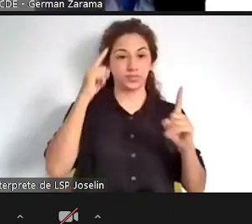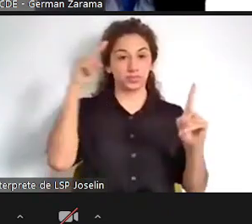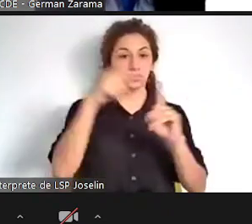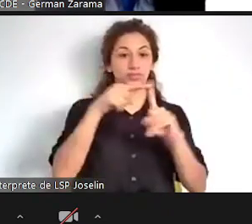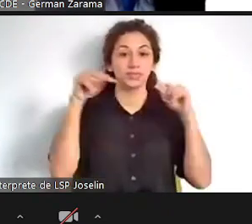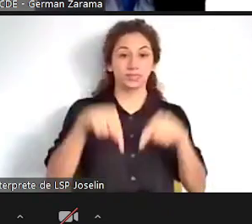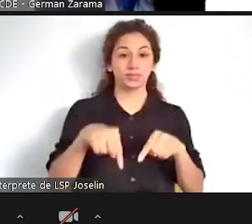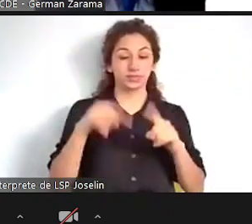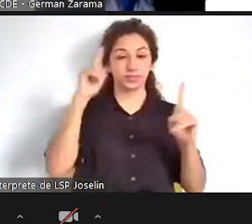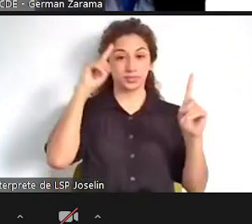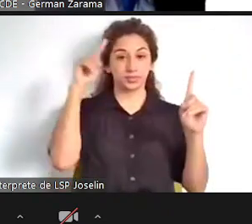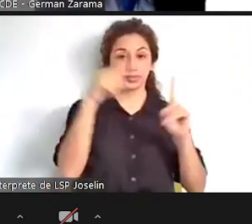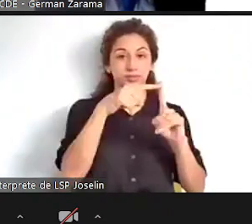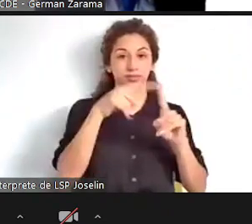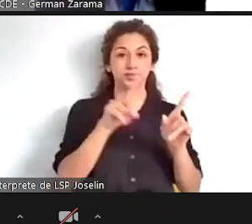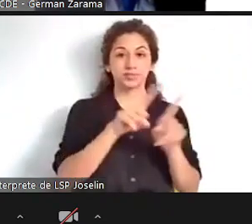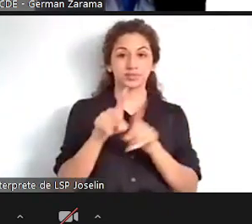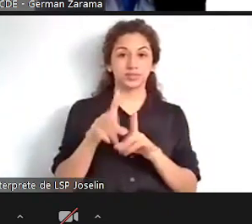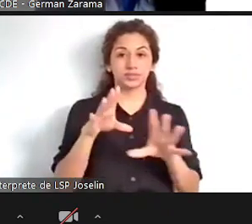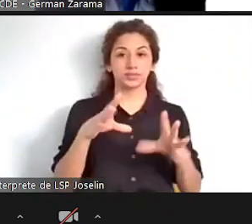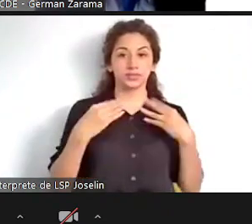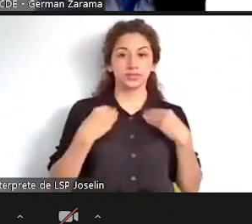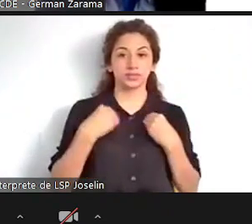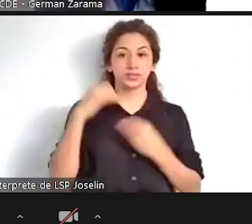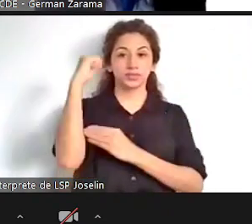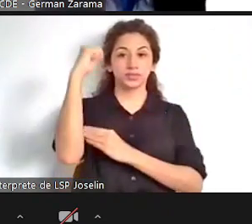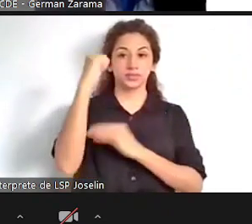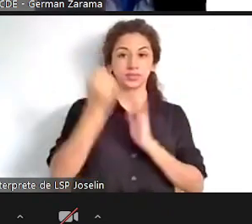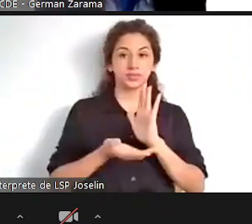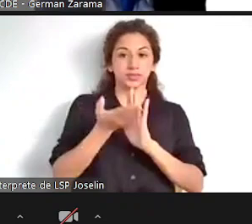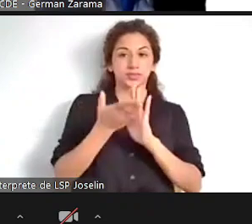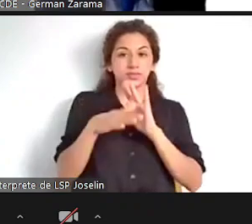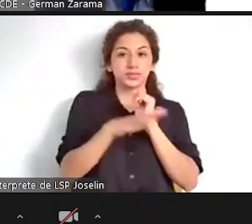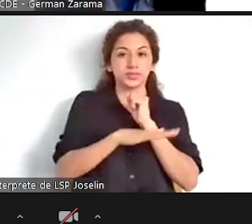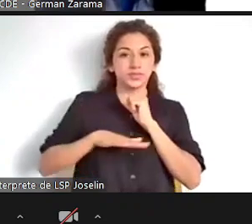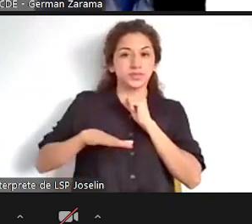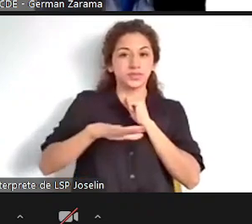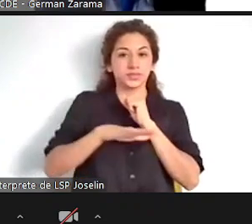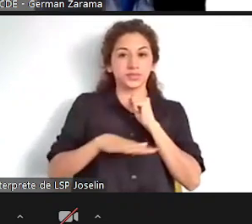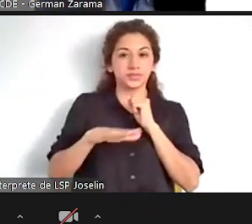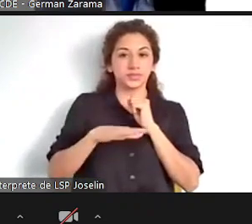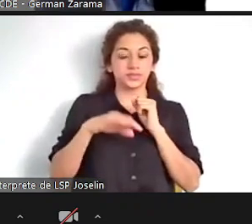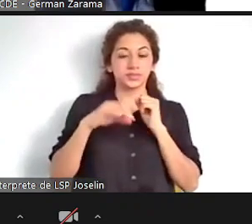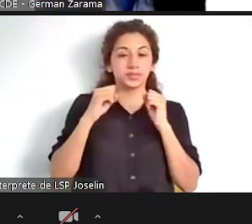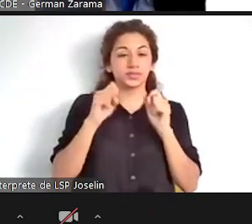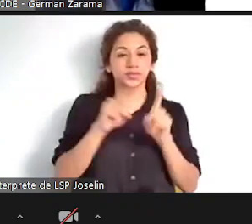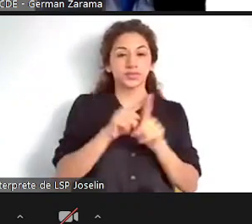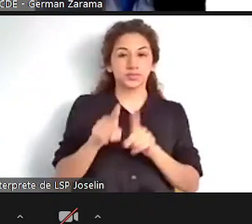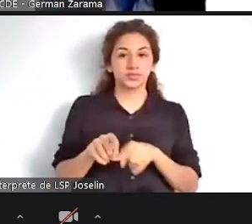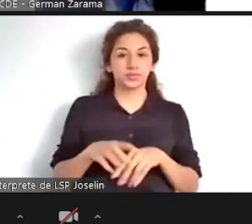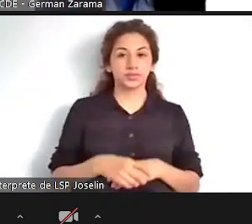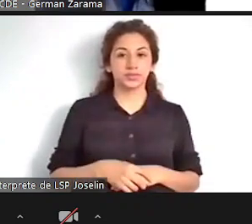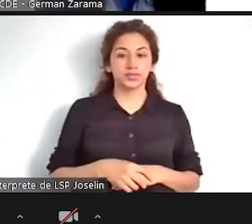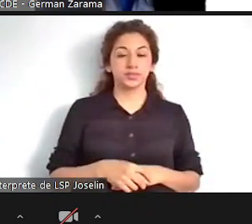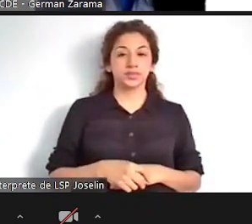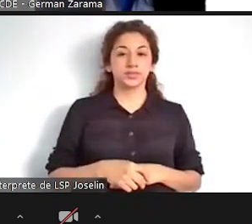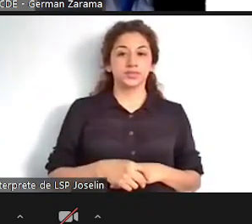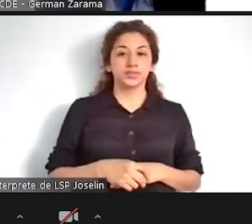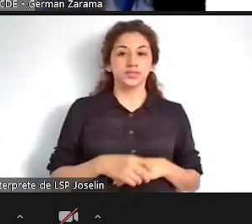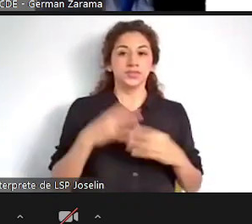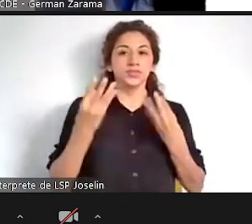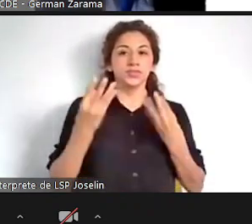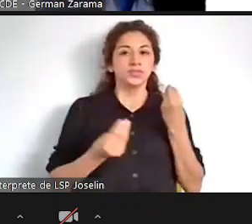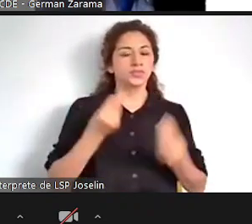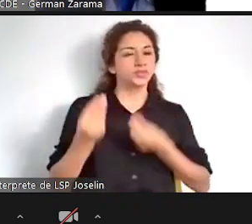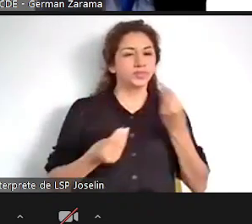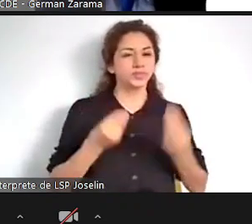considered as strategic partners to achieve this objective and to fulfill the basic and rights of